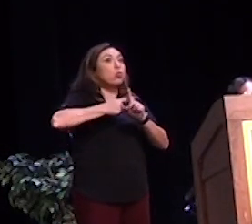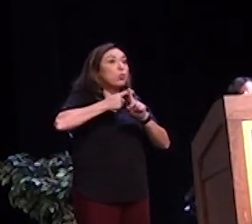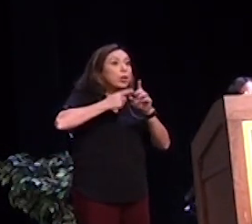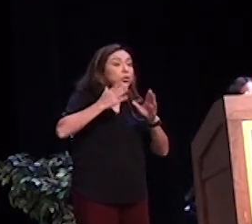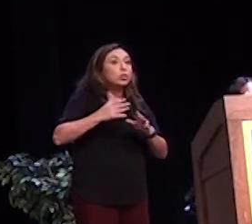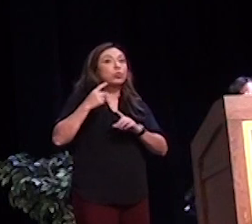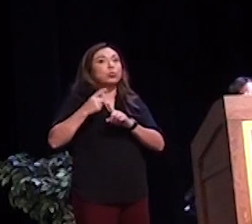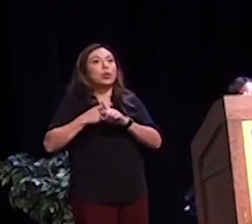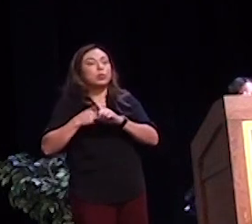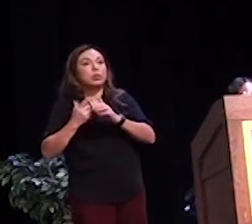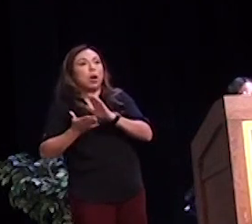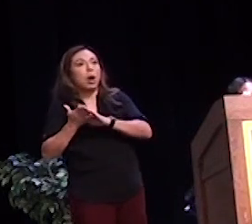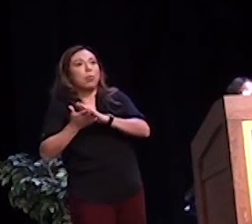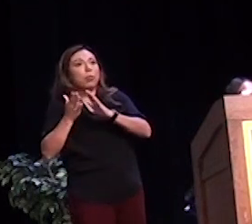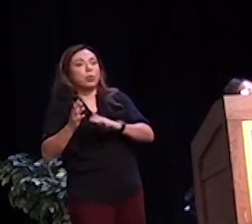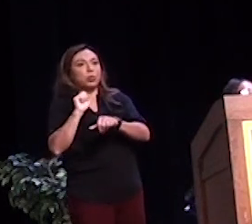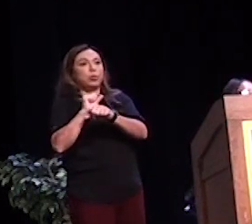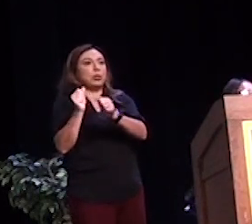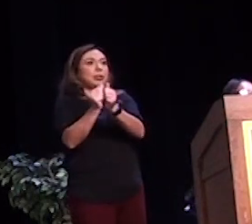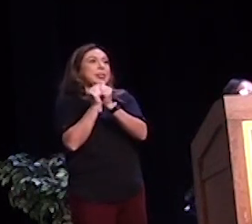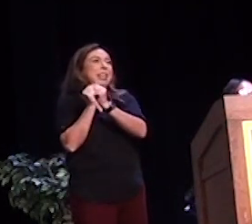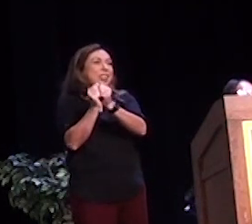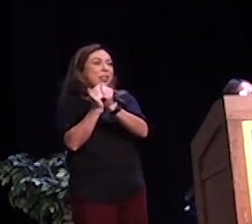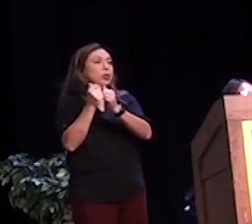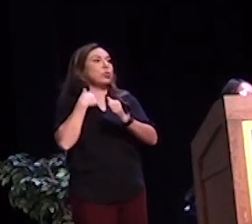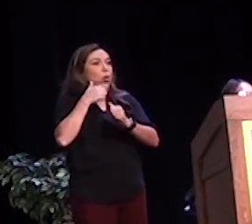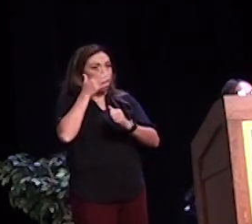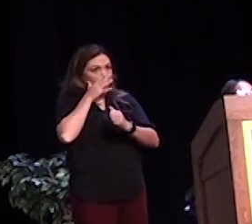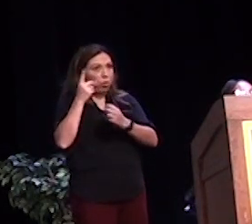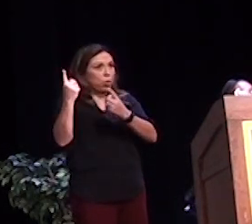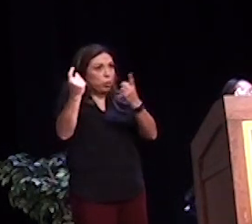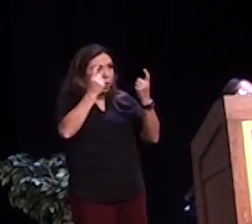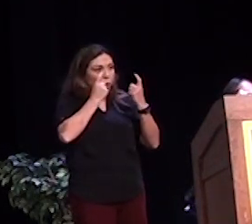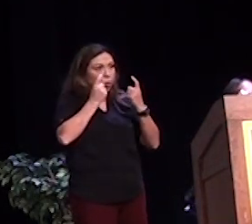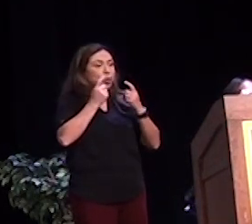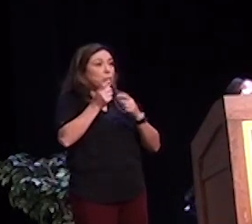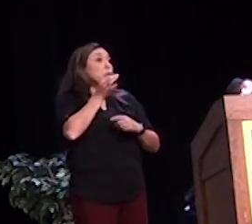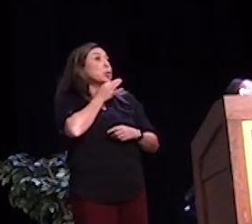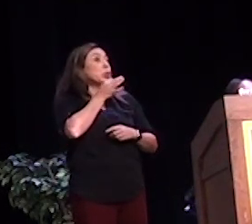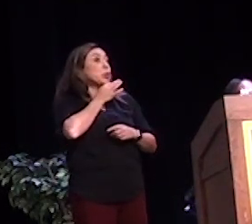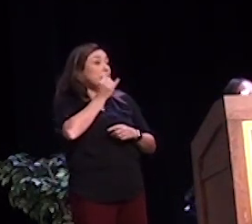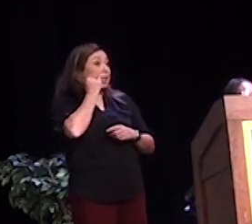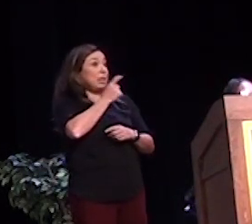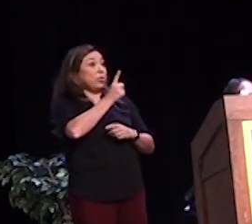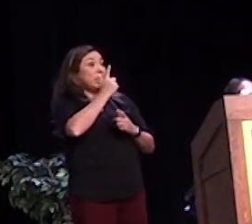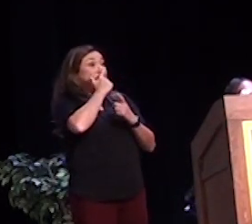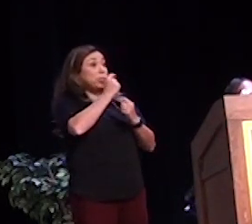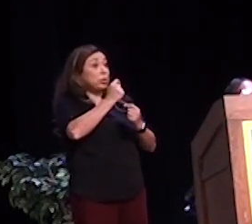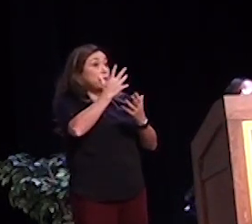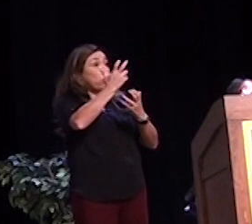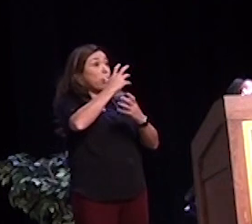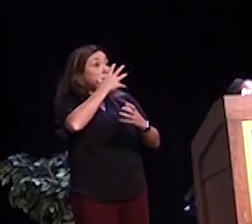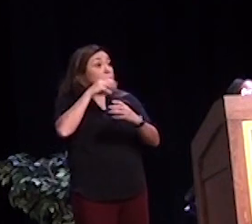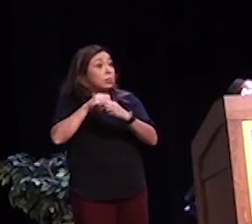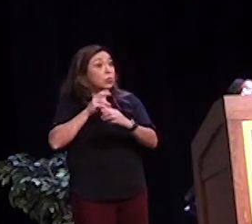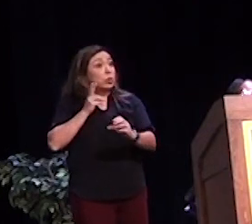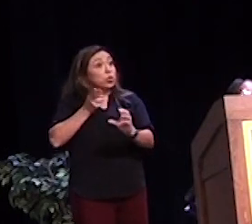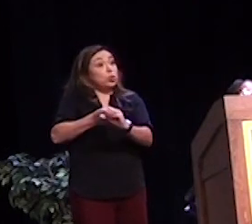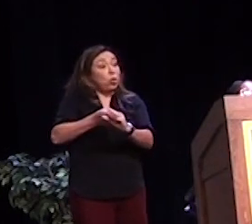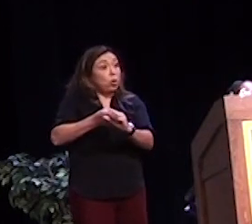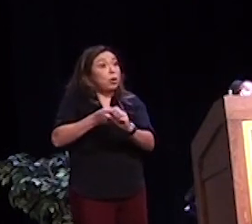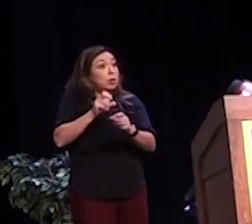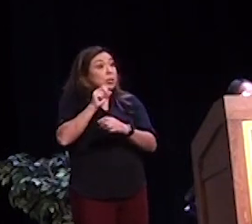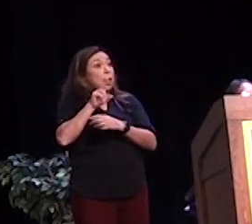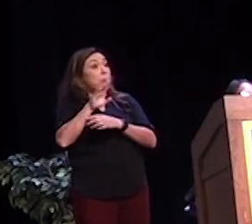are rental operators who work together in the space. So we're going to be recruiting very, very soon. If you are interested in participating and joining